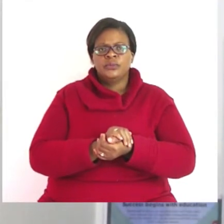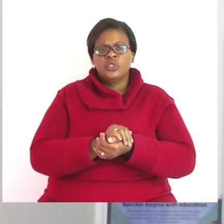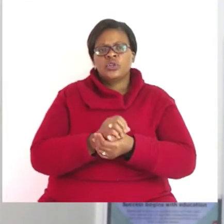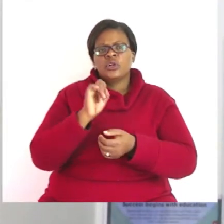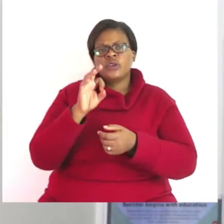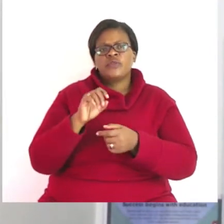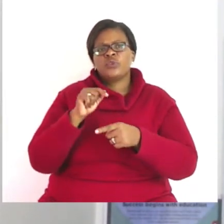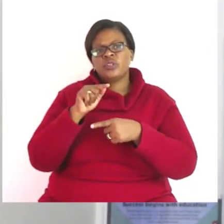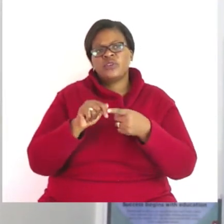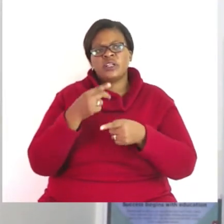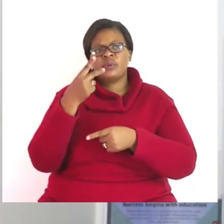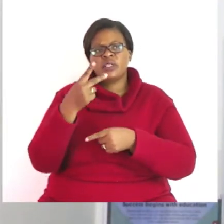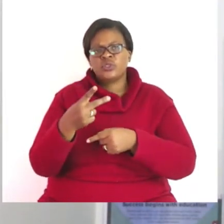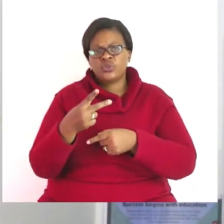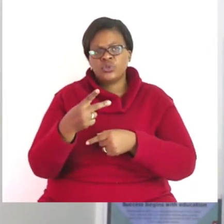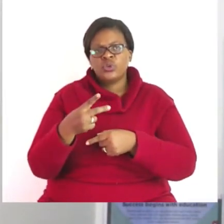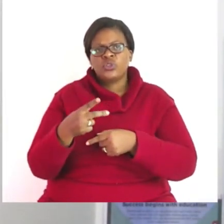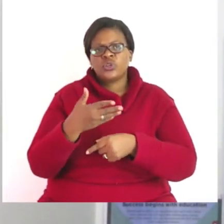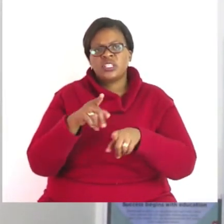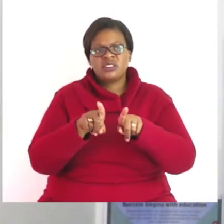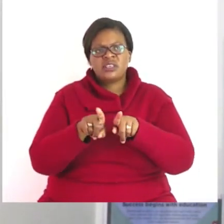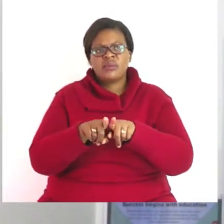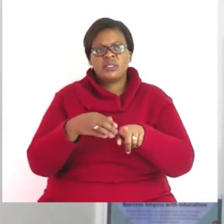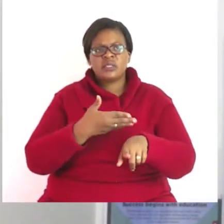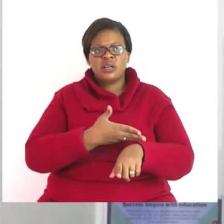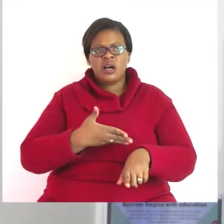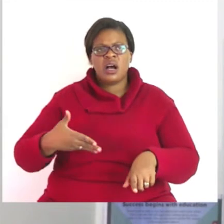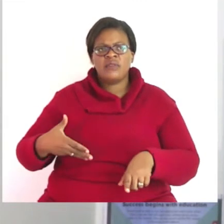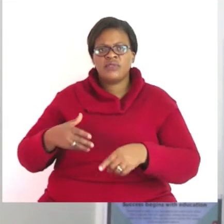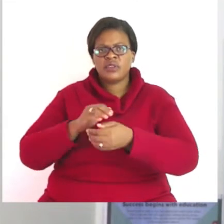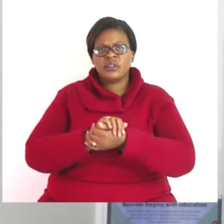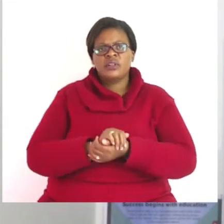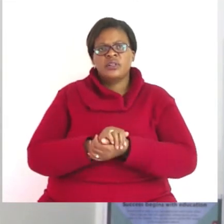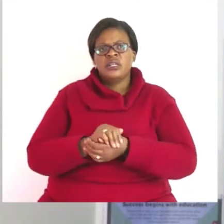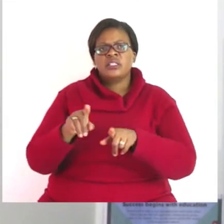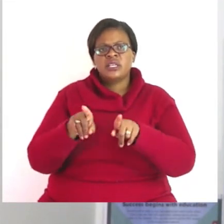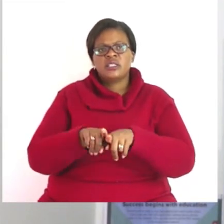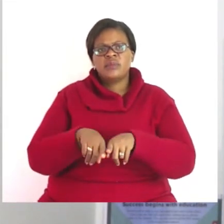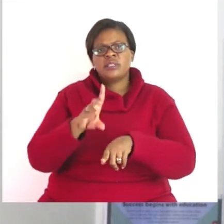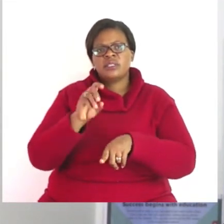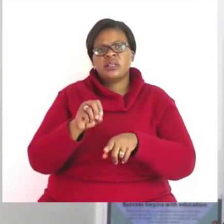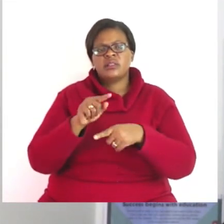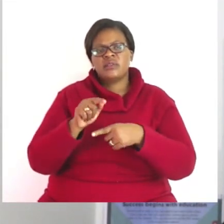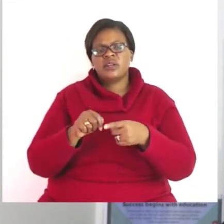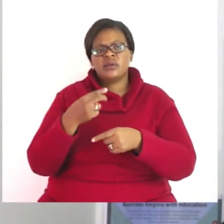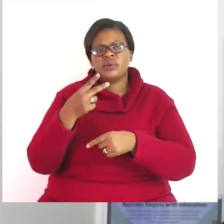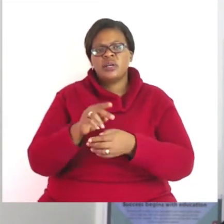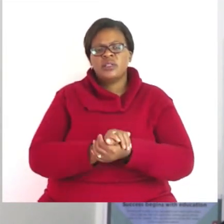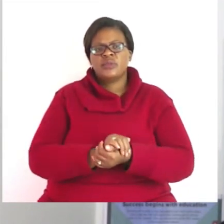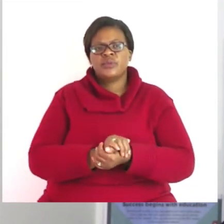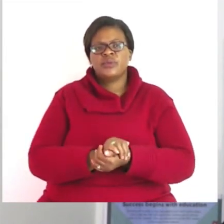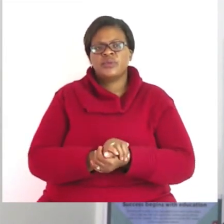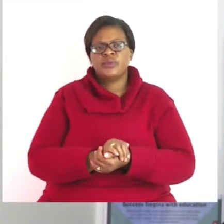are halving. Just an example, 10 divided by 2 gives you 5. So